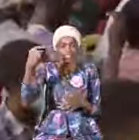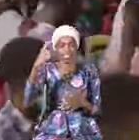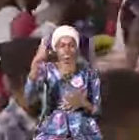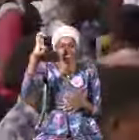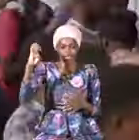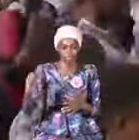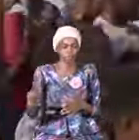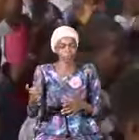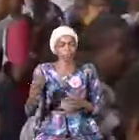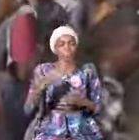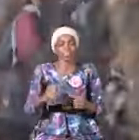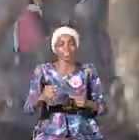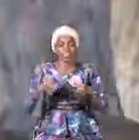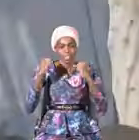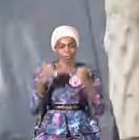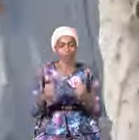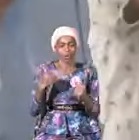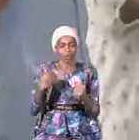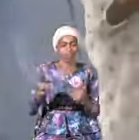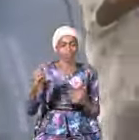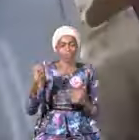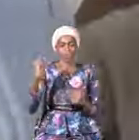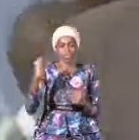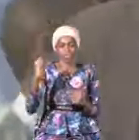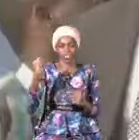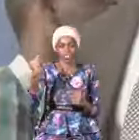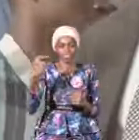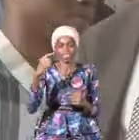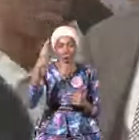The path of an eagle.